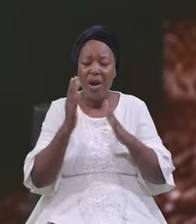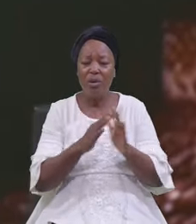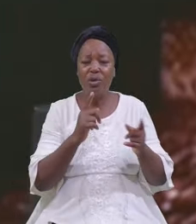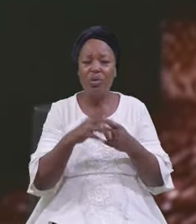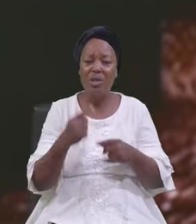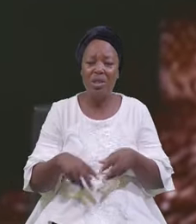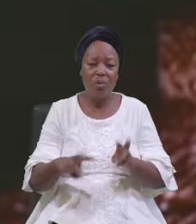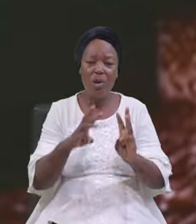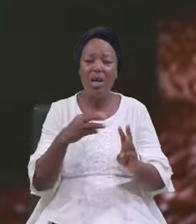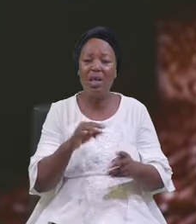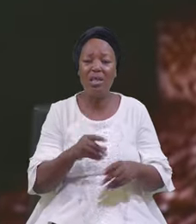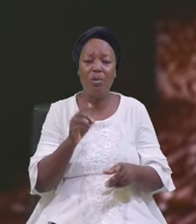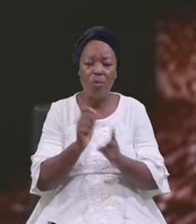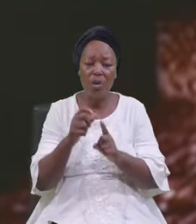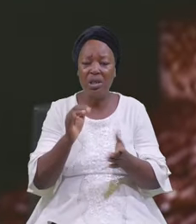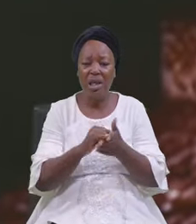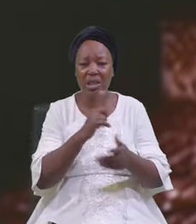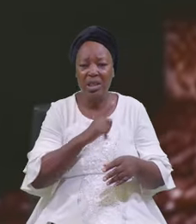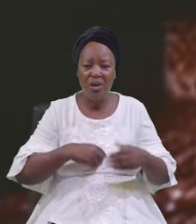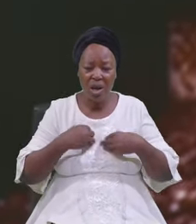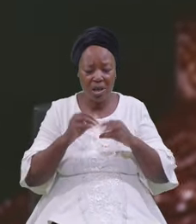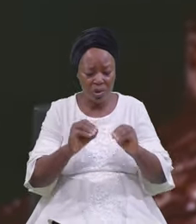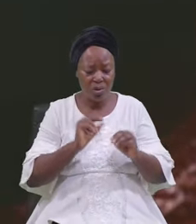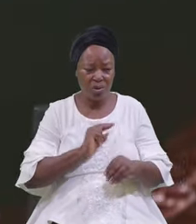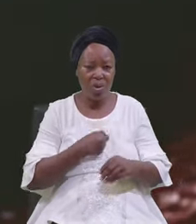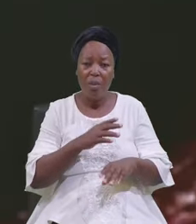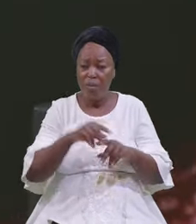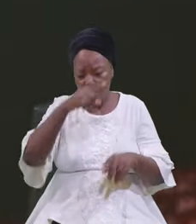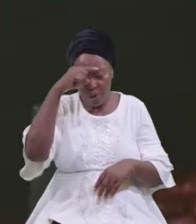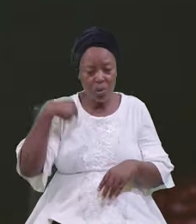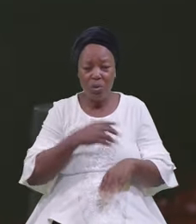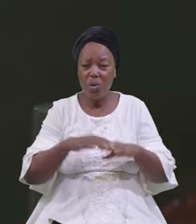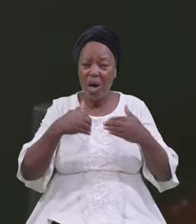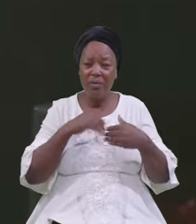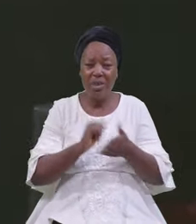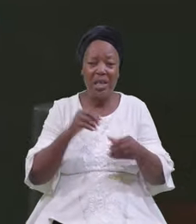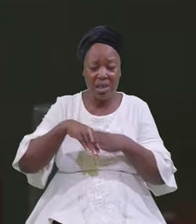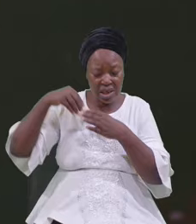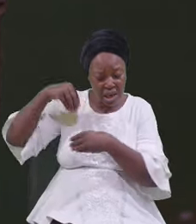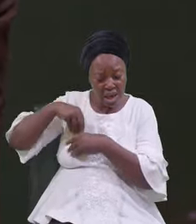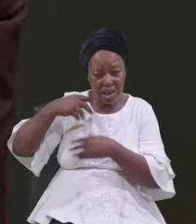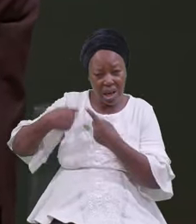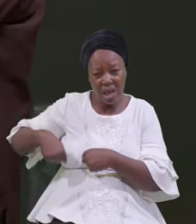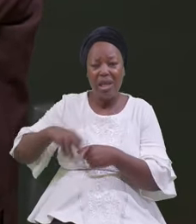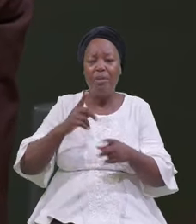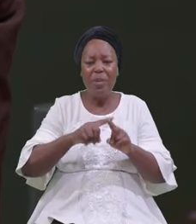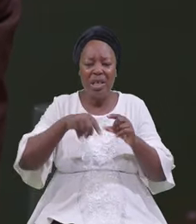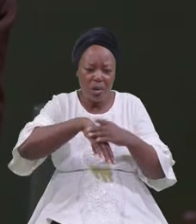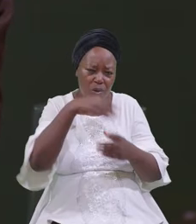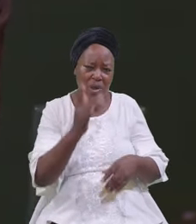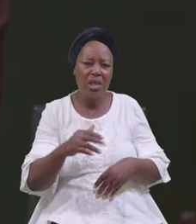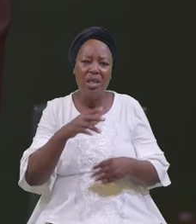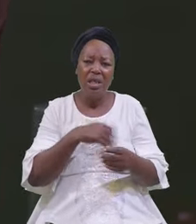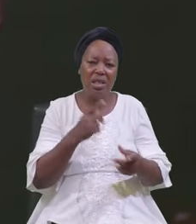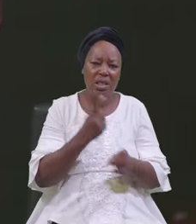of the doctrine the Lord has taught us, because we don't have that in the heart, but outwardly we're living with, like, you know, my